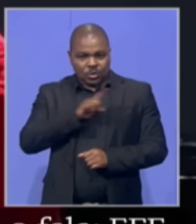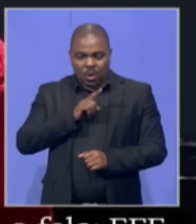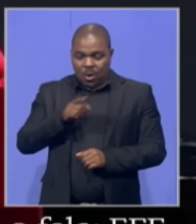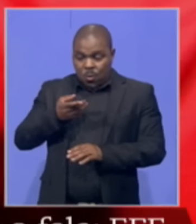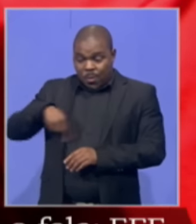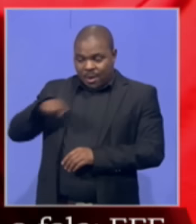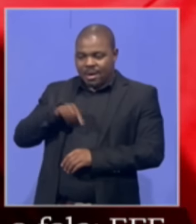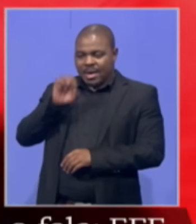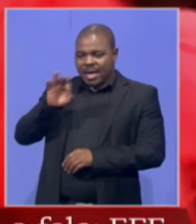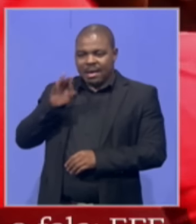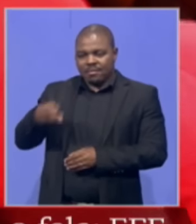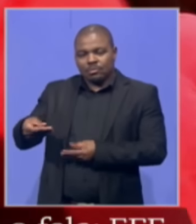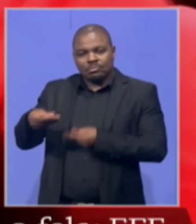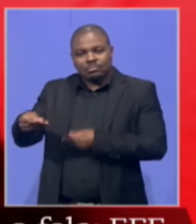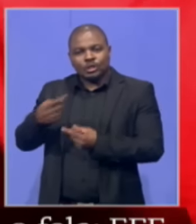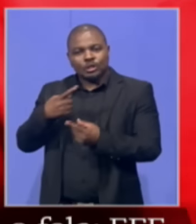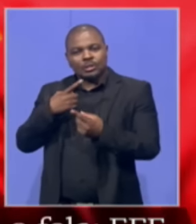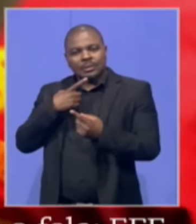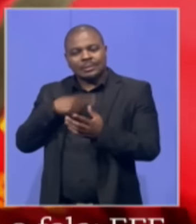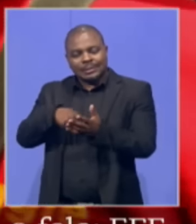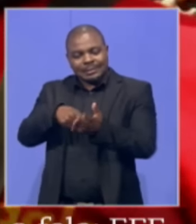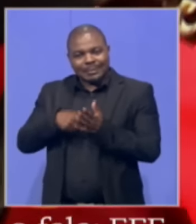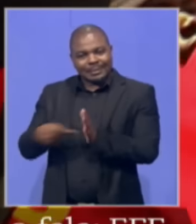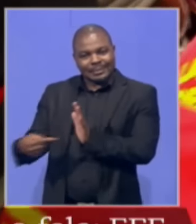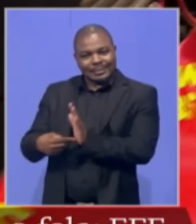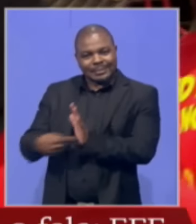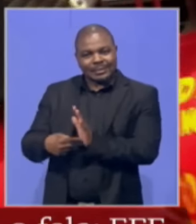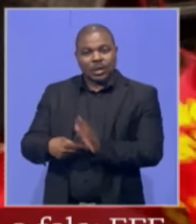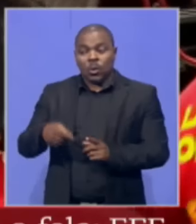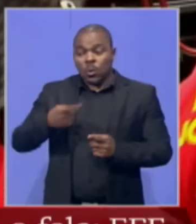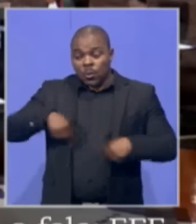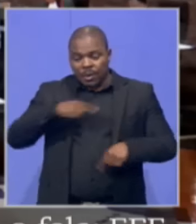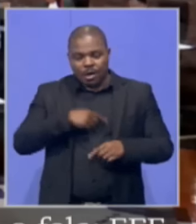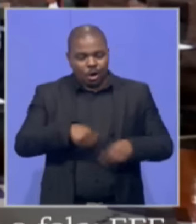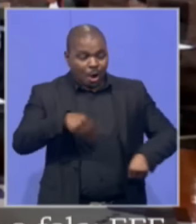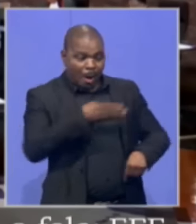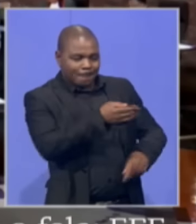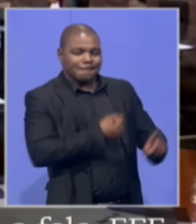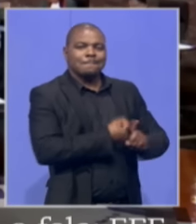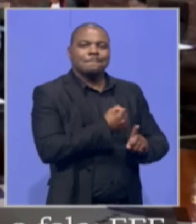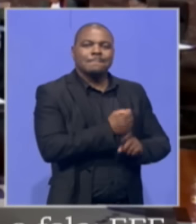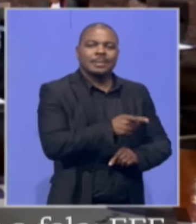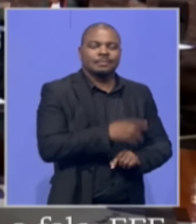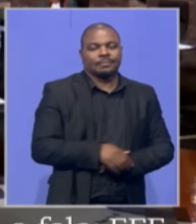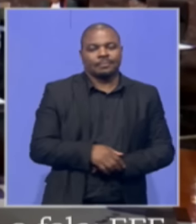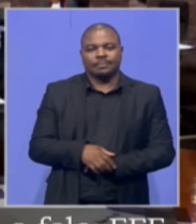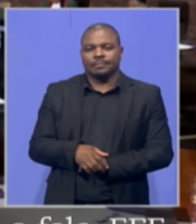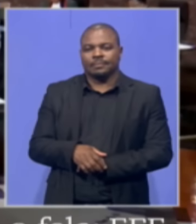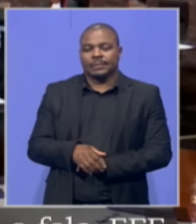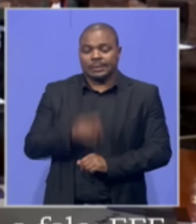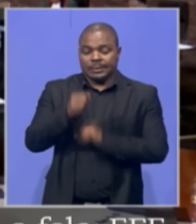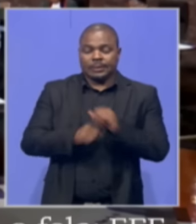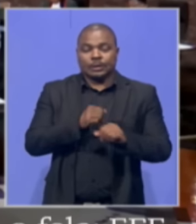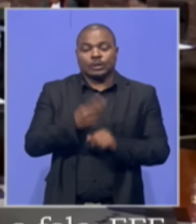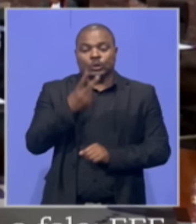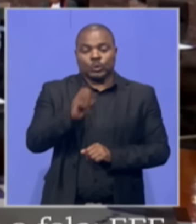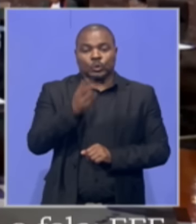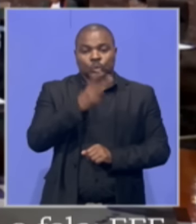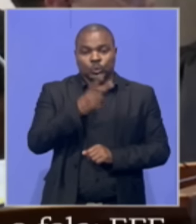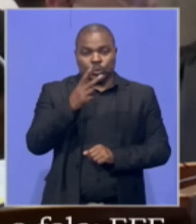the EFF demand of us. You must fight corruption. This report was ka 2022. Kukwano bosetšhaba